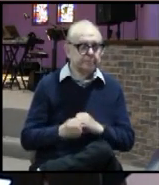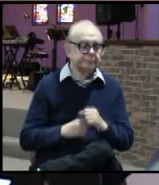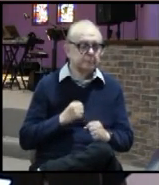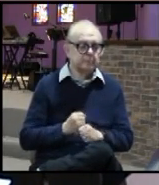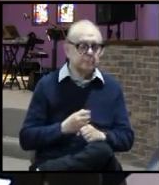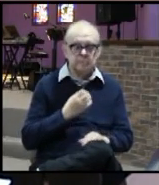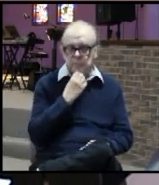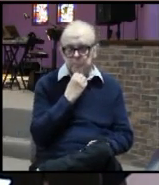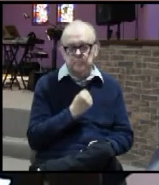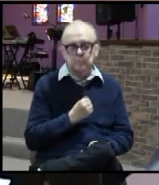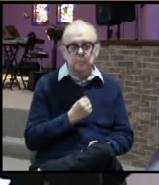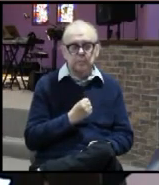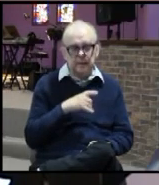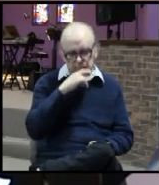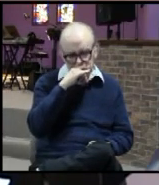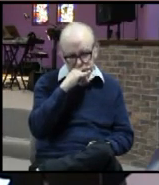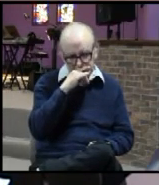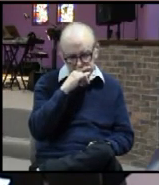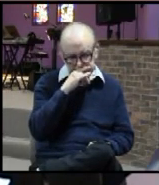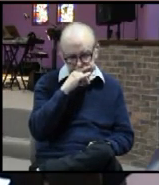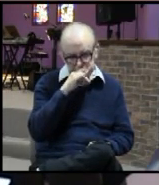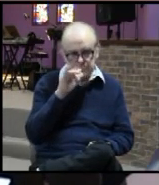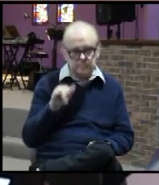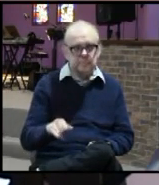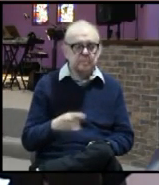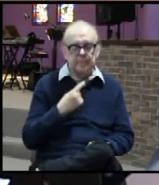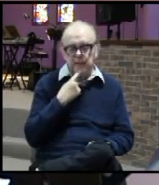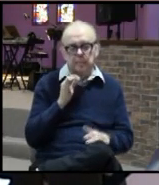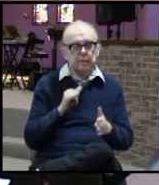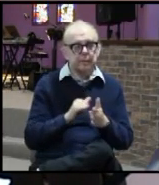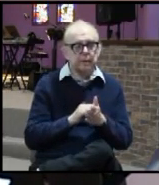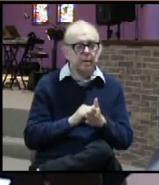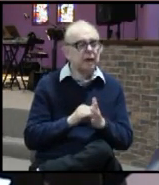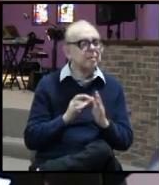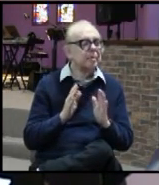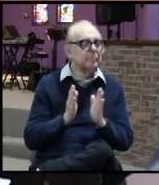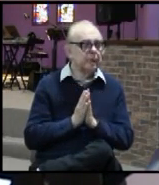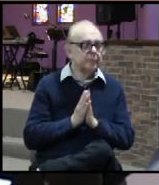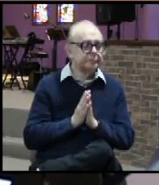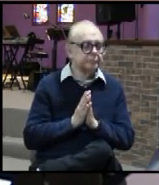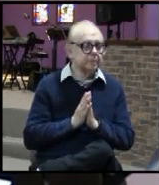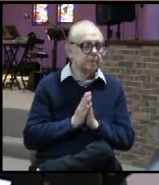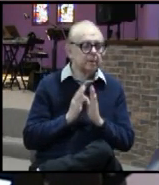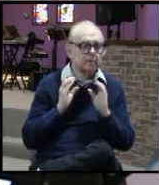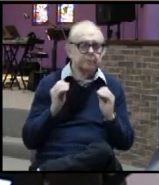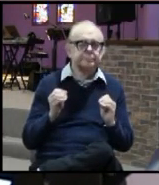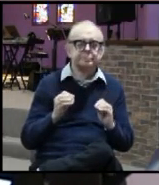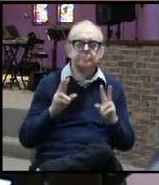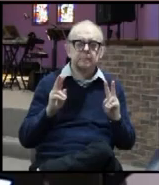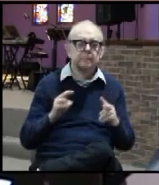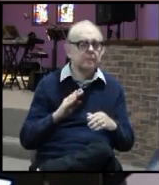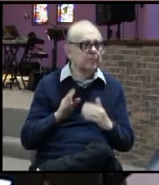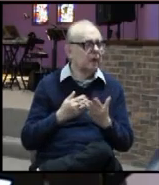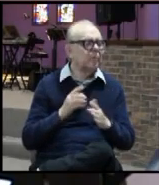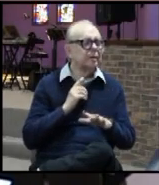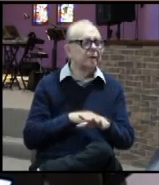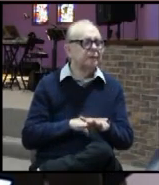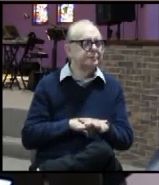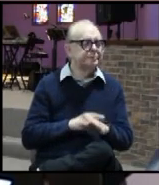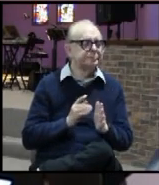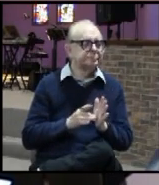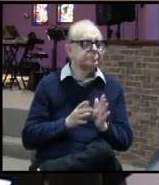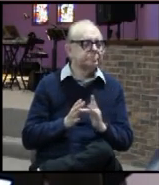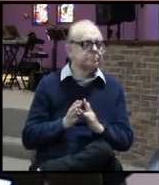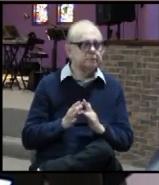Jewish kids are still saying this phrase. They're being taught this phrase all of the time. And